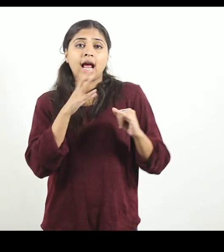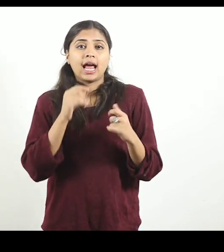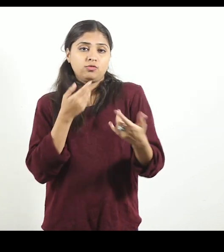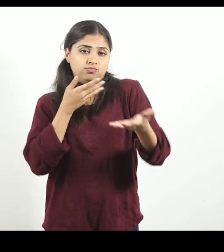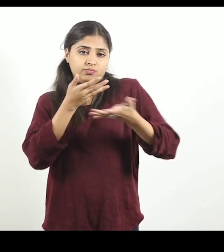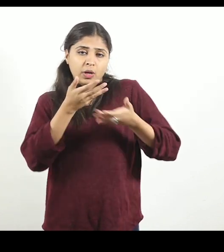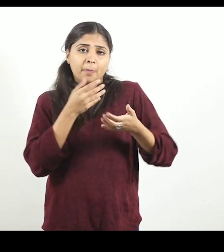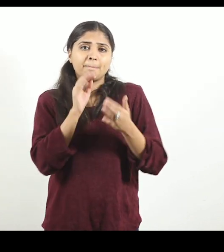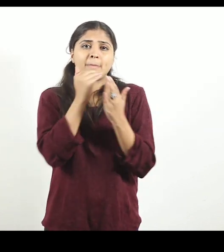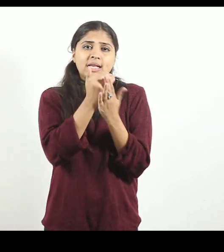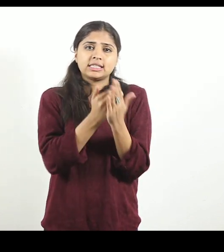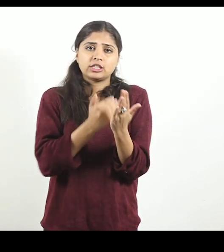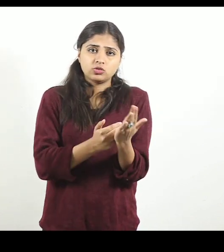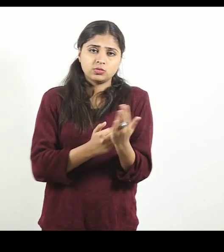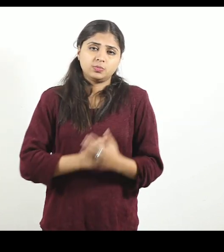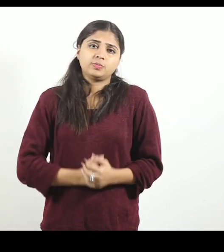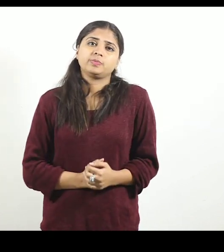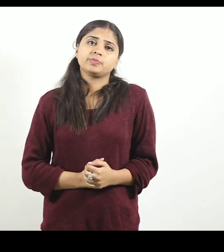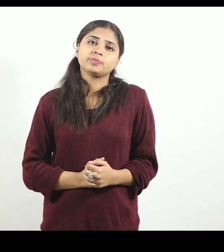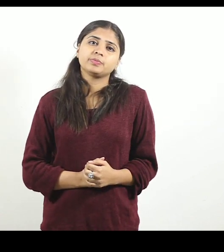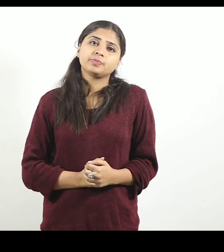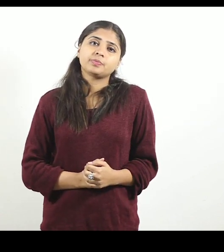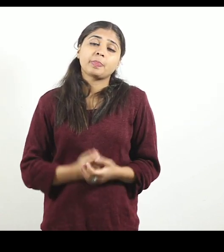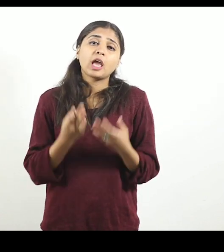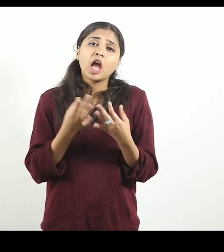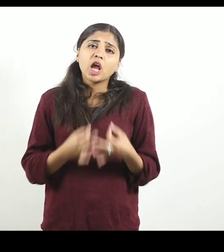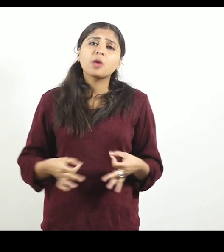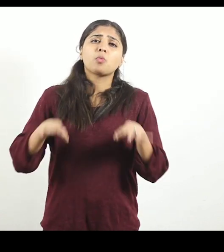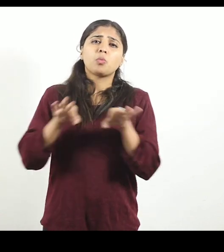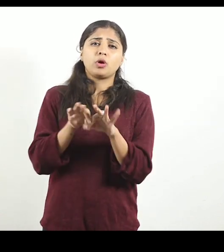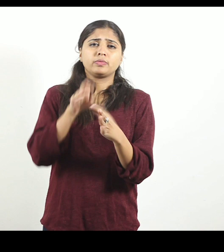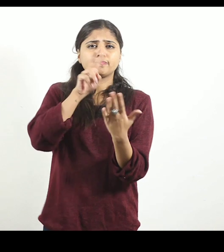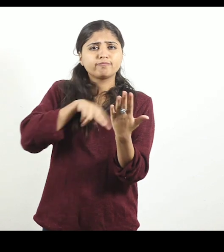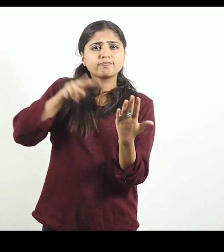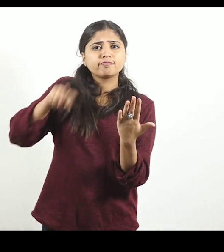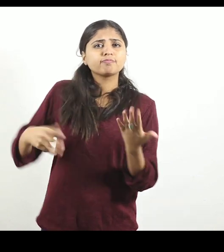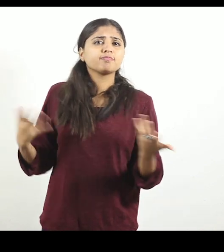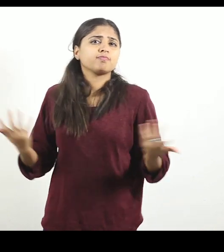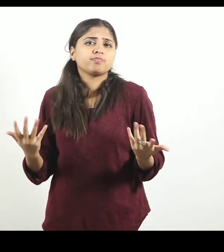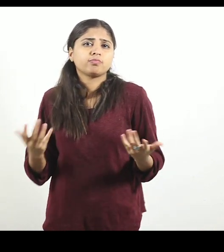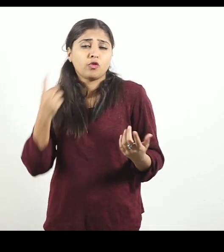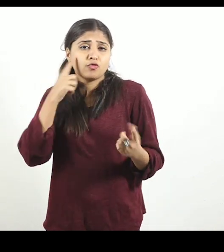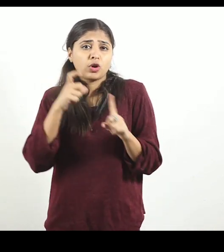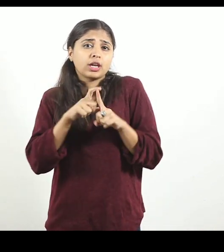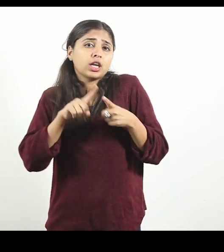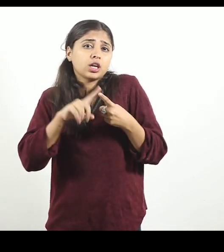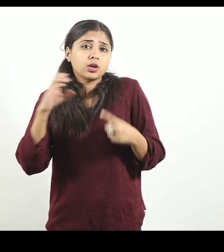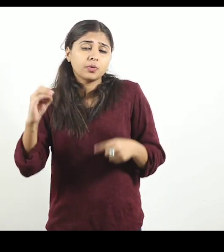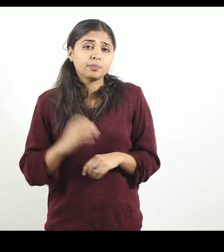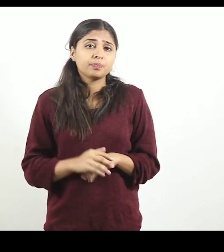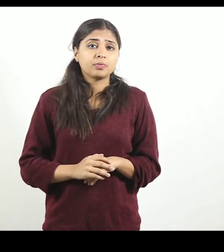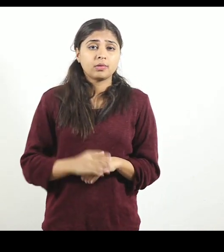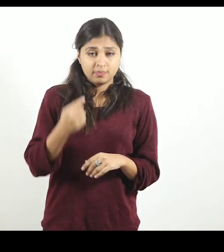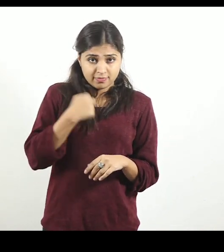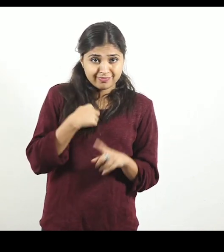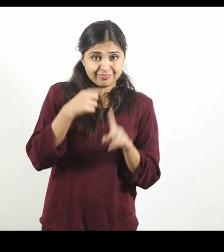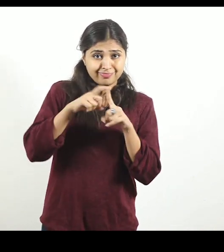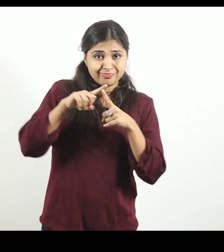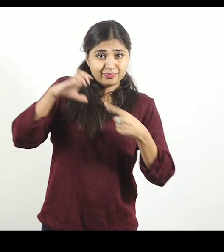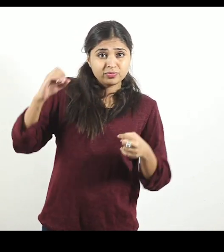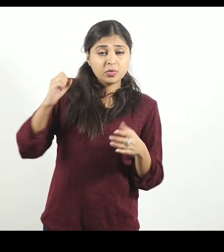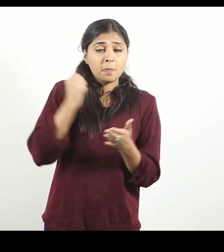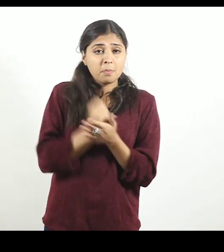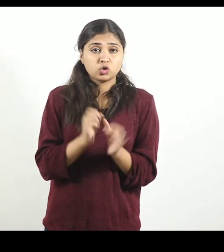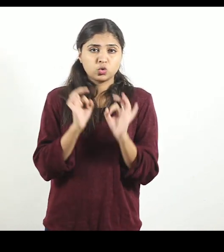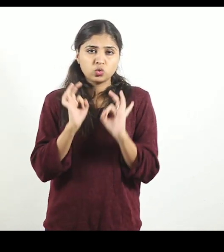with independence and interact with the message. A data entry operator must have good reading skills, as it will